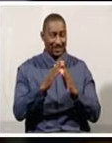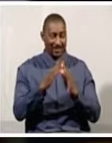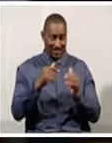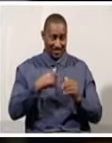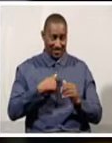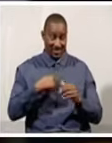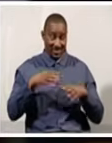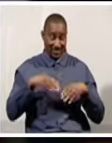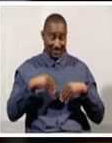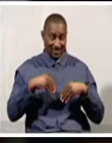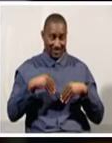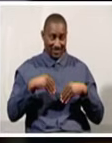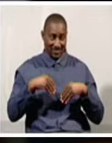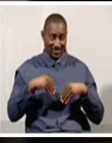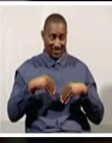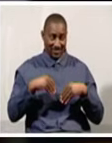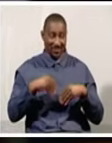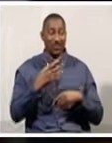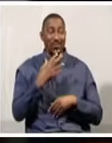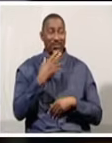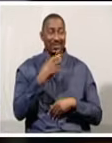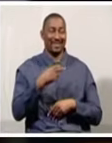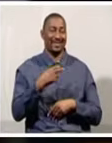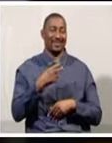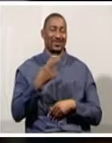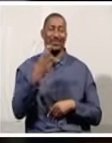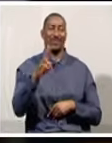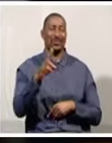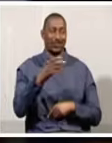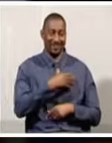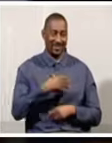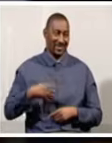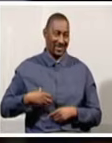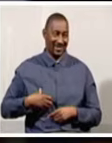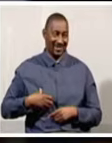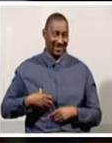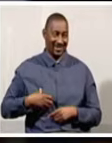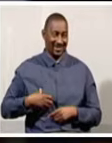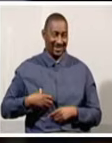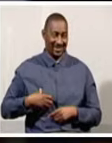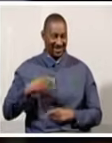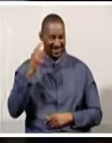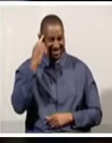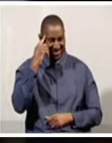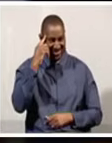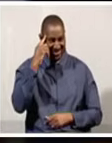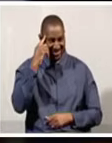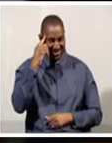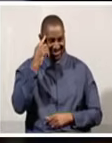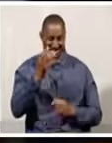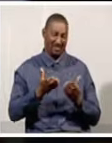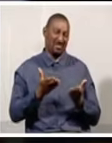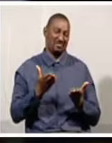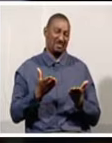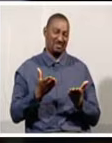I accepted the invitation. Who rejects an invitation from the president? Of course. Yeah. And I just thought perhaps it's just a number